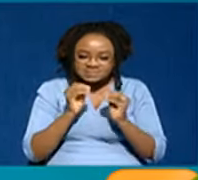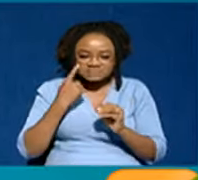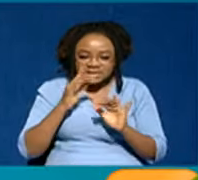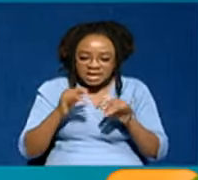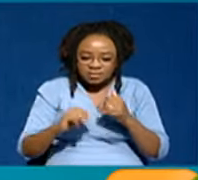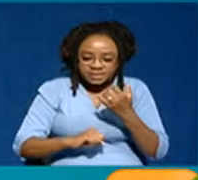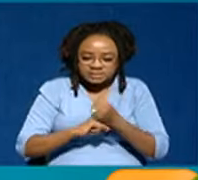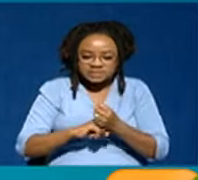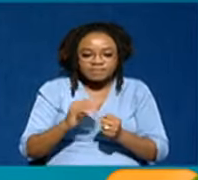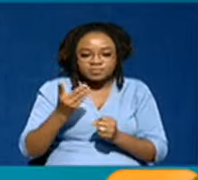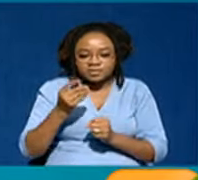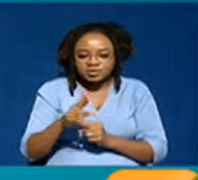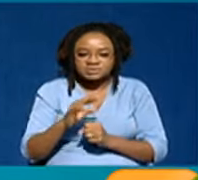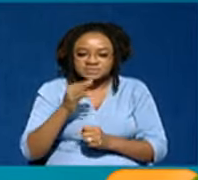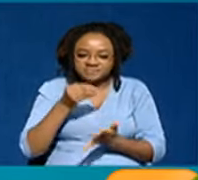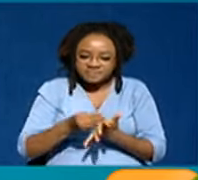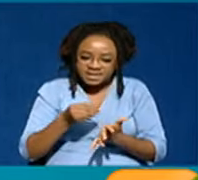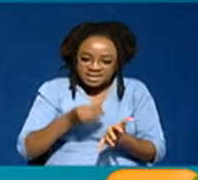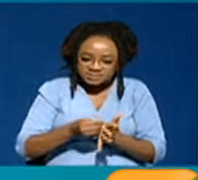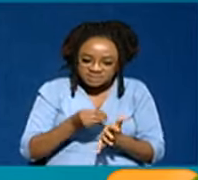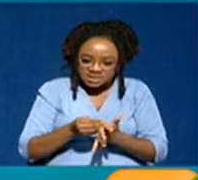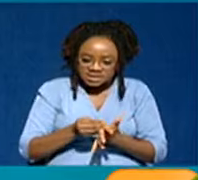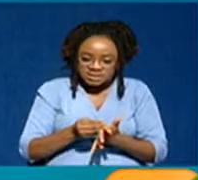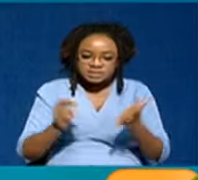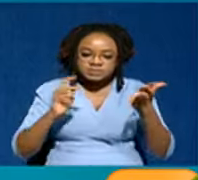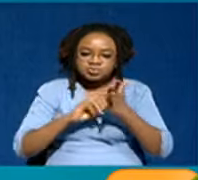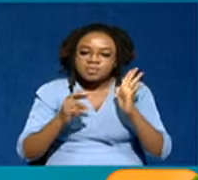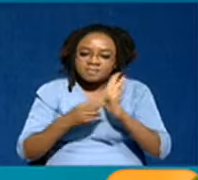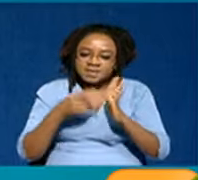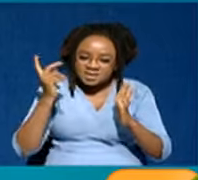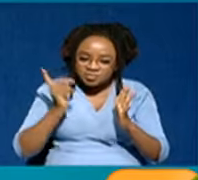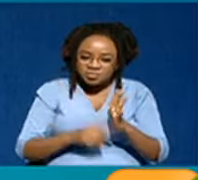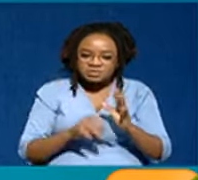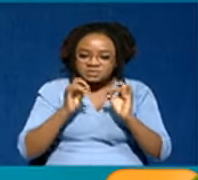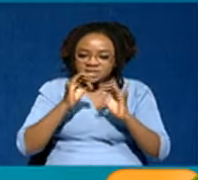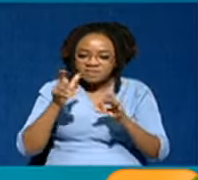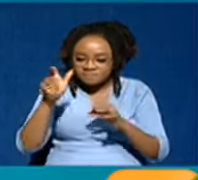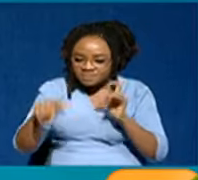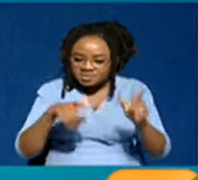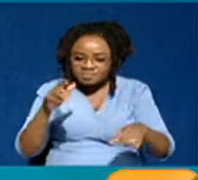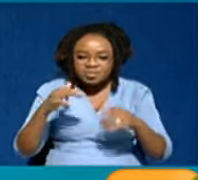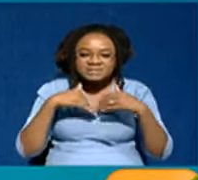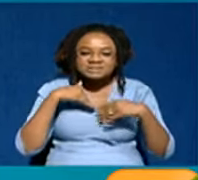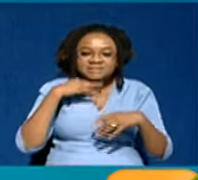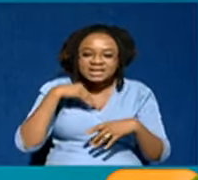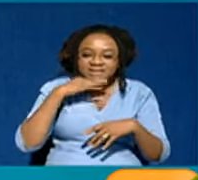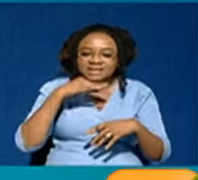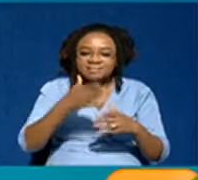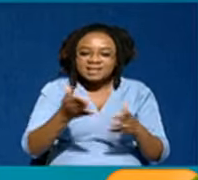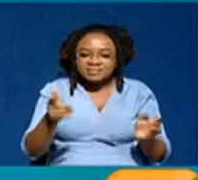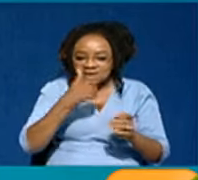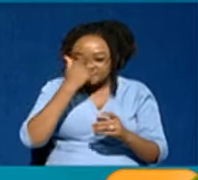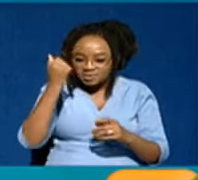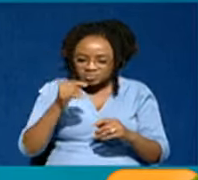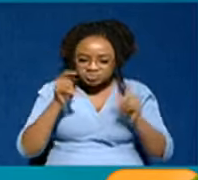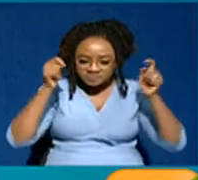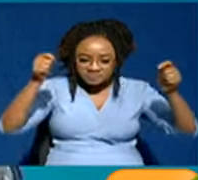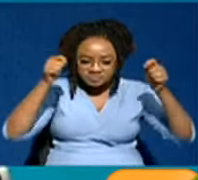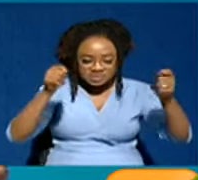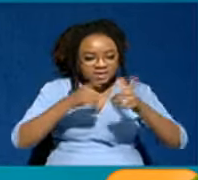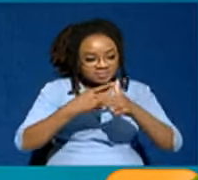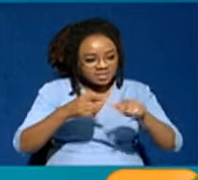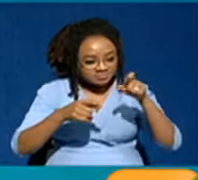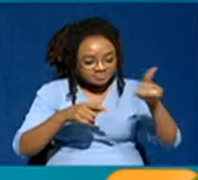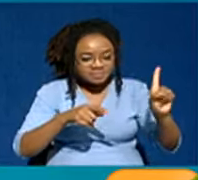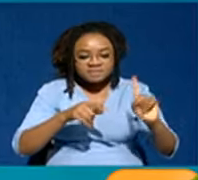without going. So essentially, if there are any casualties that come as a result of strikes, it is the government that actually bear the